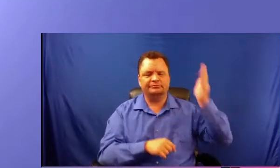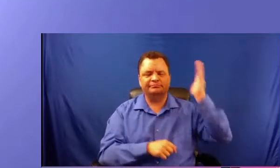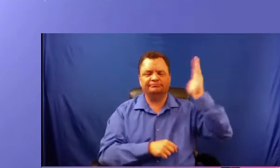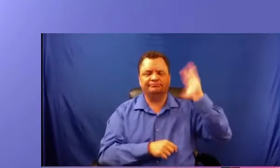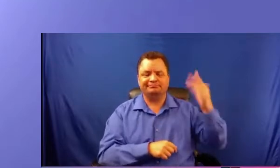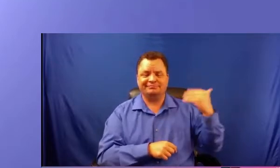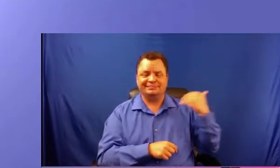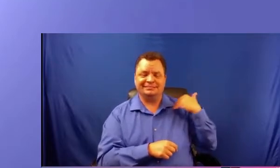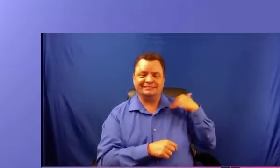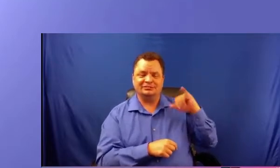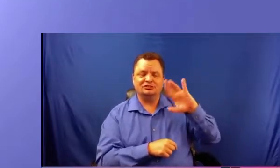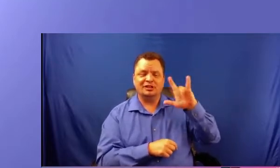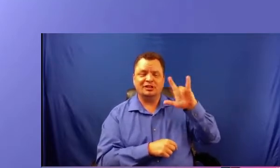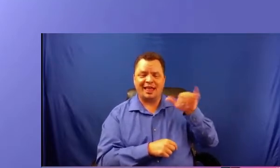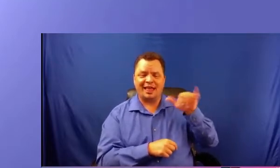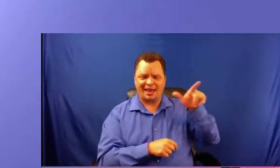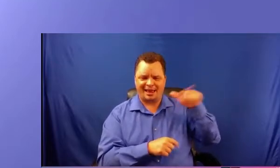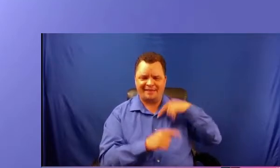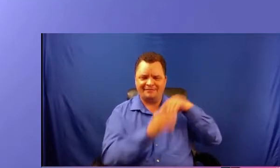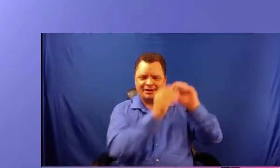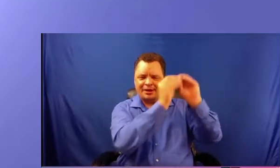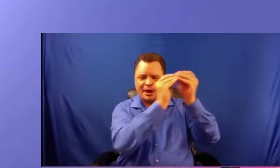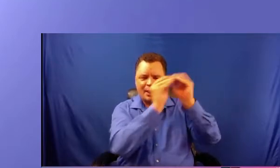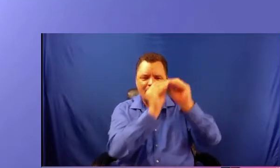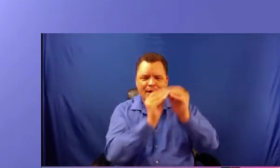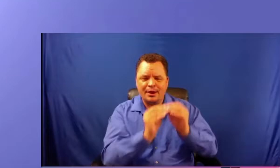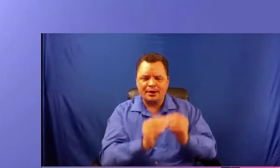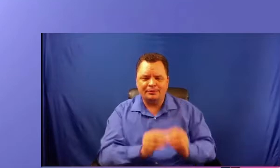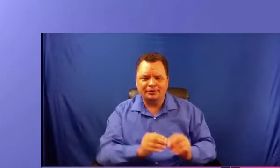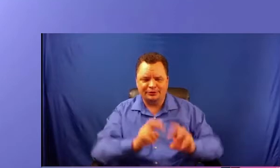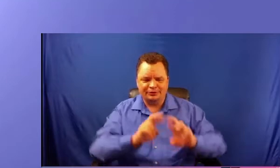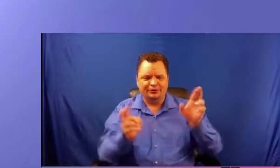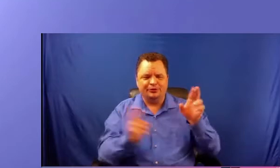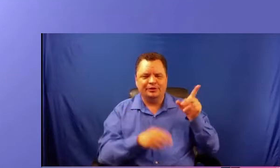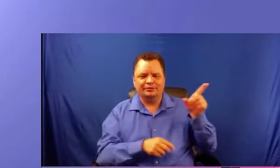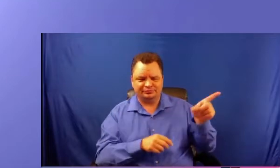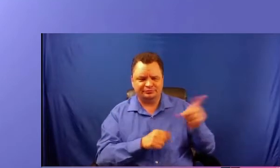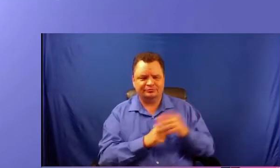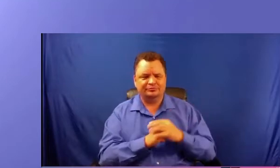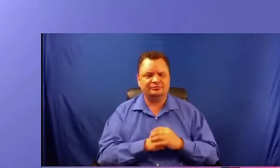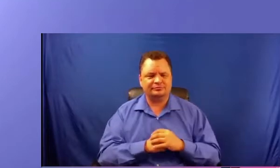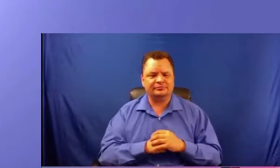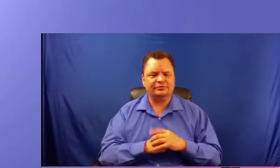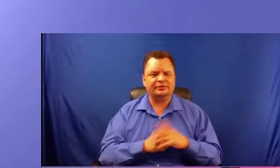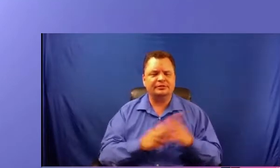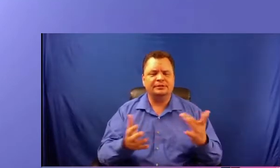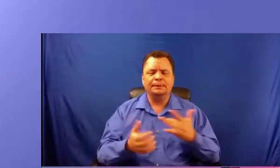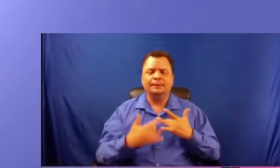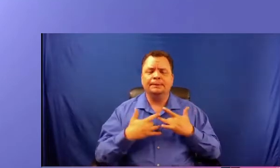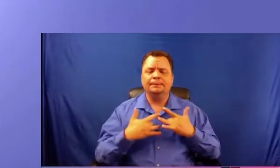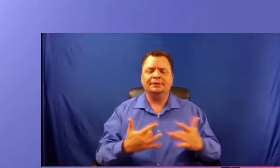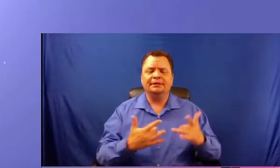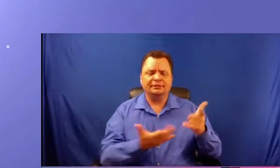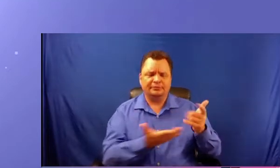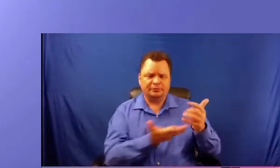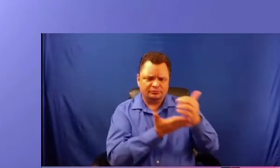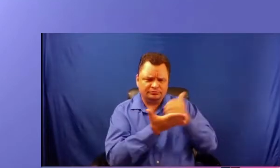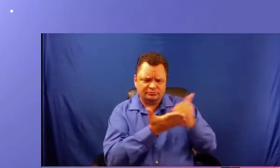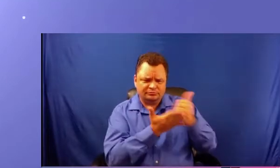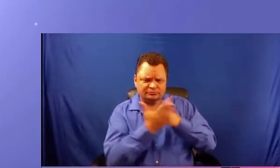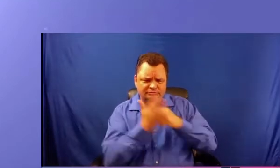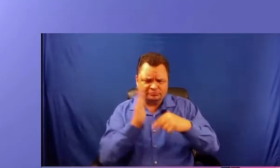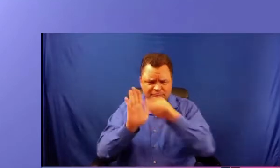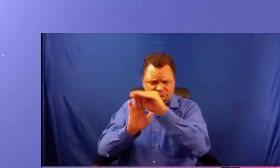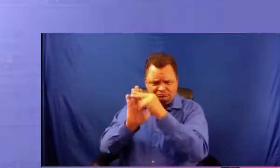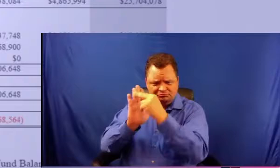are today. Typically, the revenue, as we've been seeing, it's trending as we've been seeing the past few